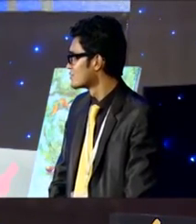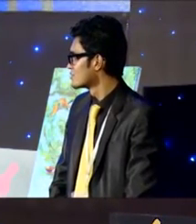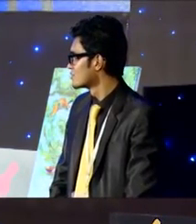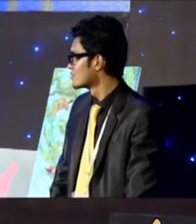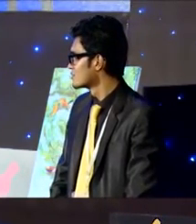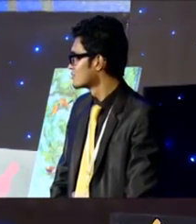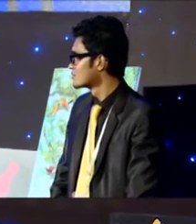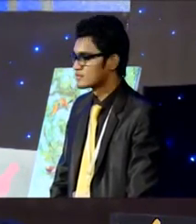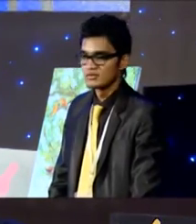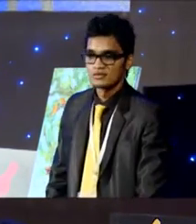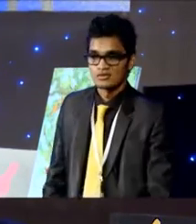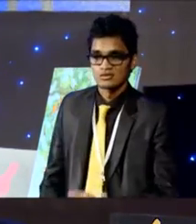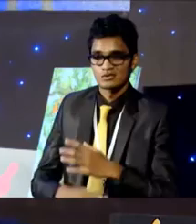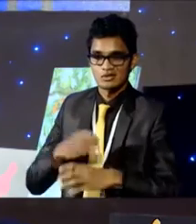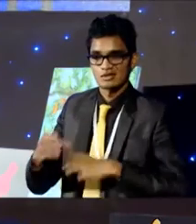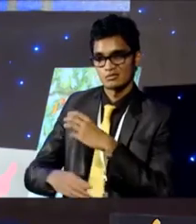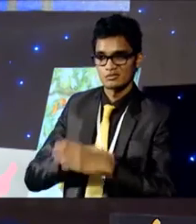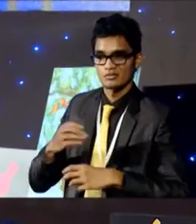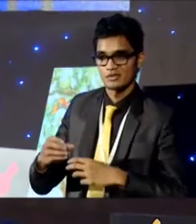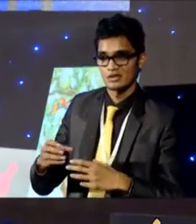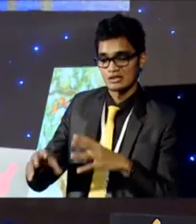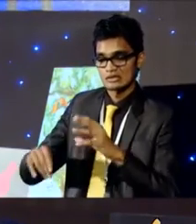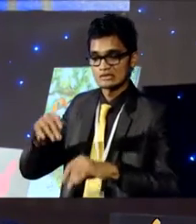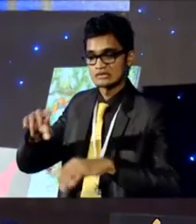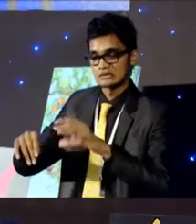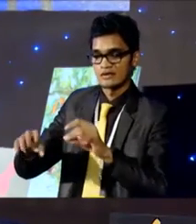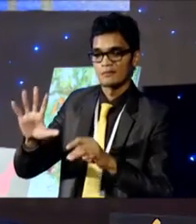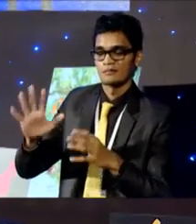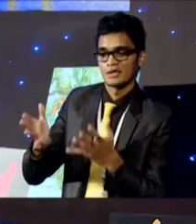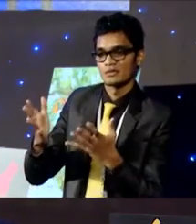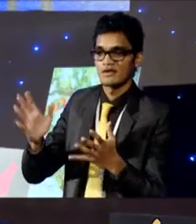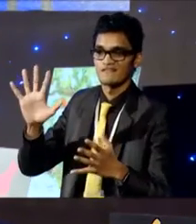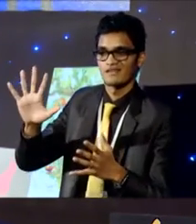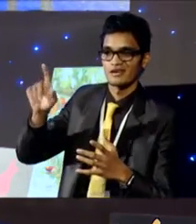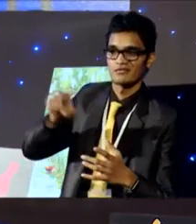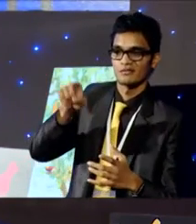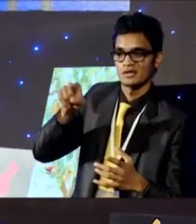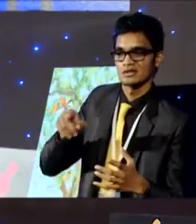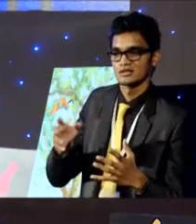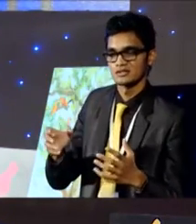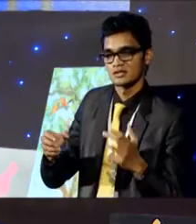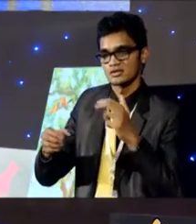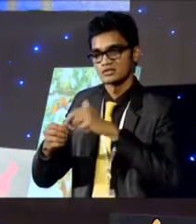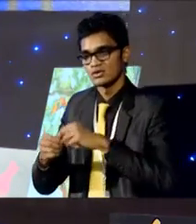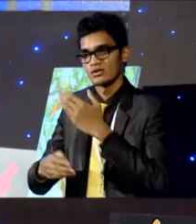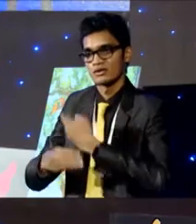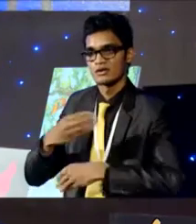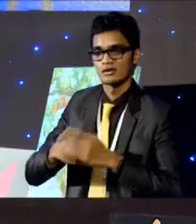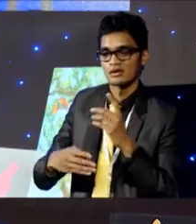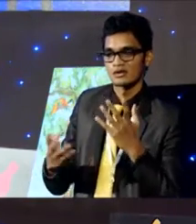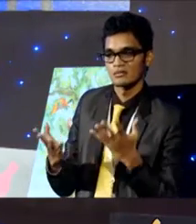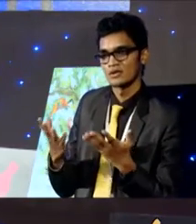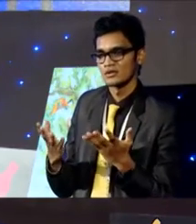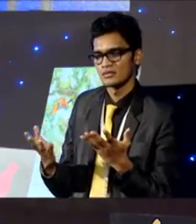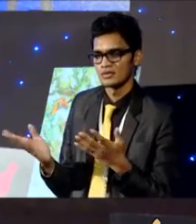would be good if you tell what your thoughts on that. Okay. See, I just finished a concept note for one of